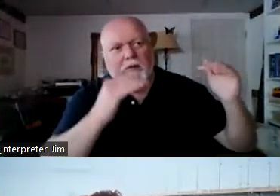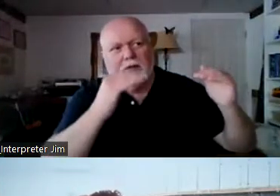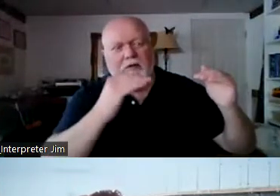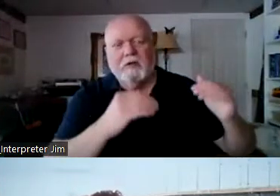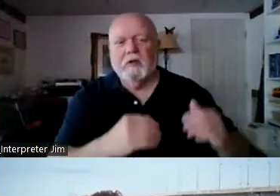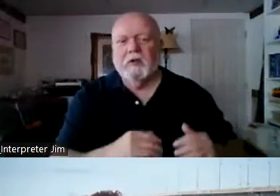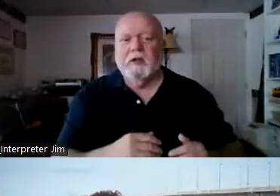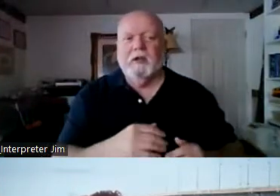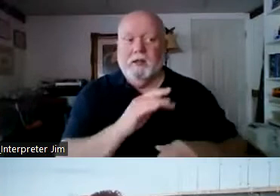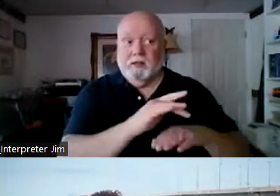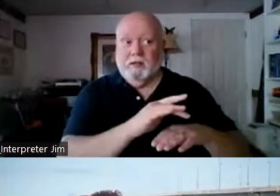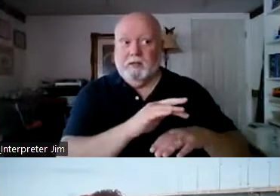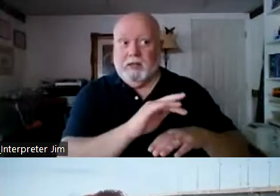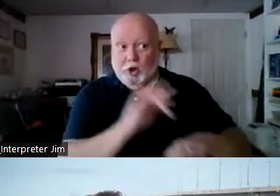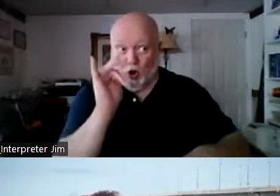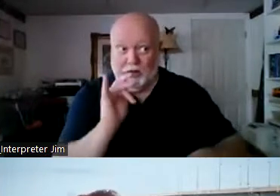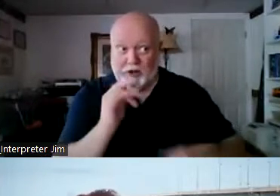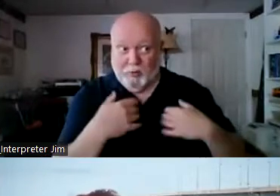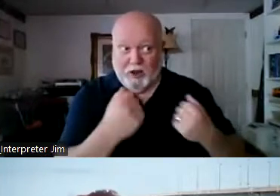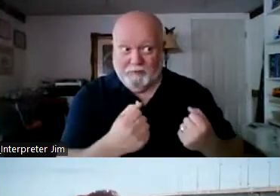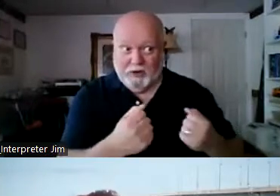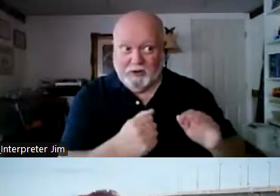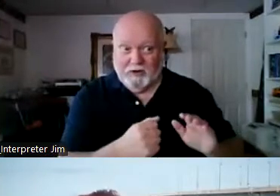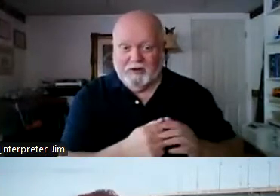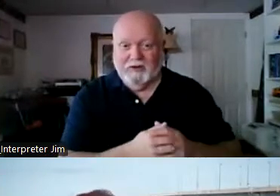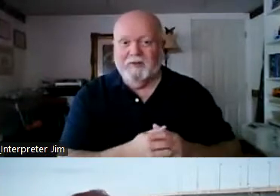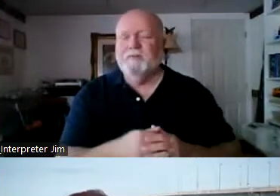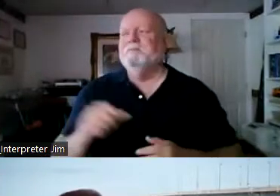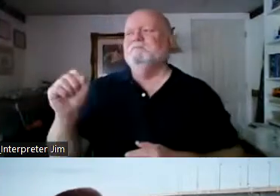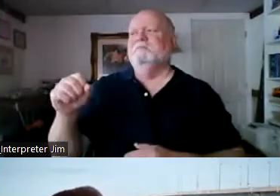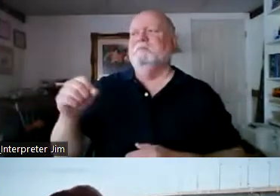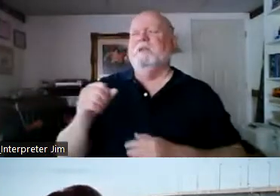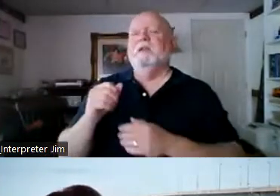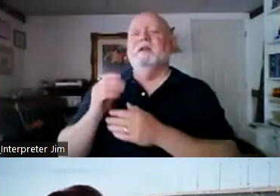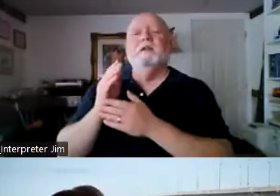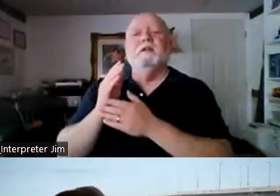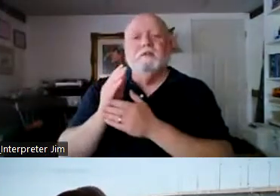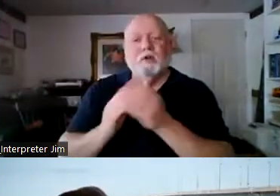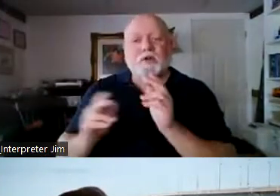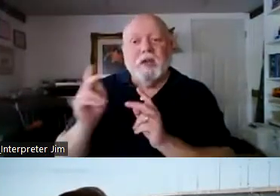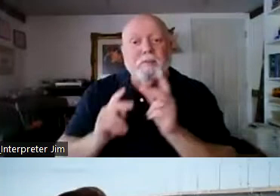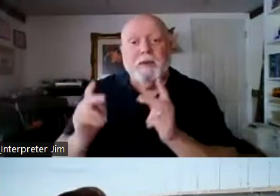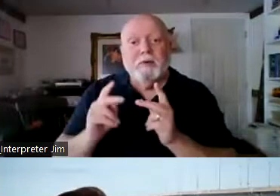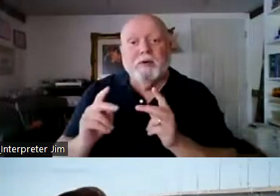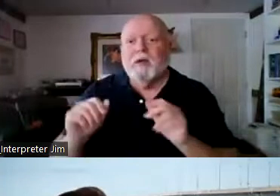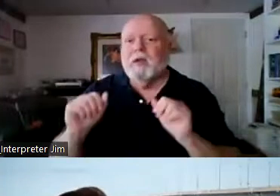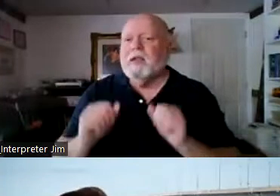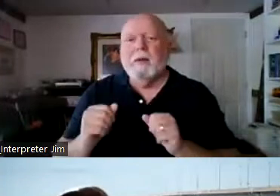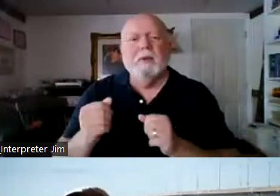yes. and For some folks, oh, for some folks, it can be really brief. It could